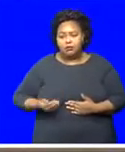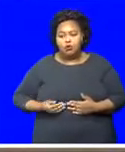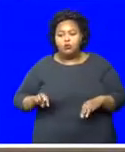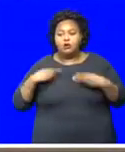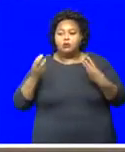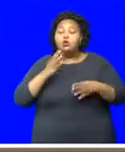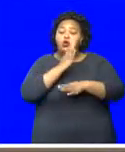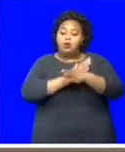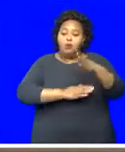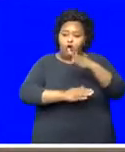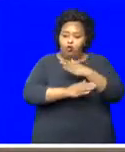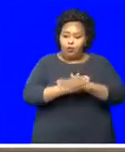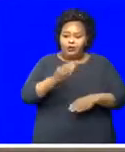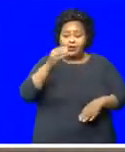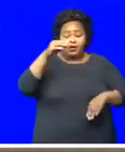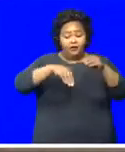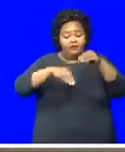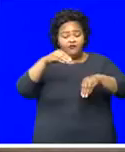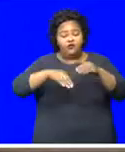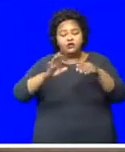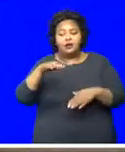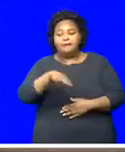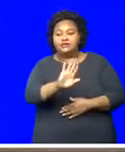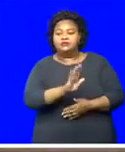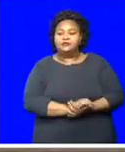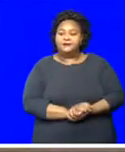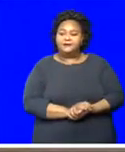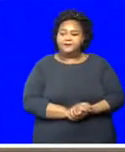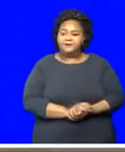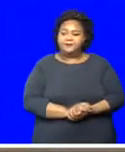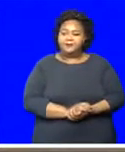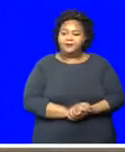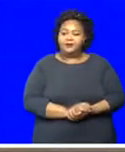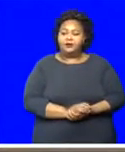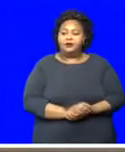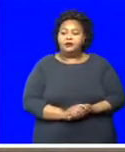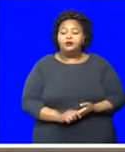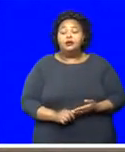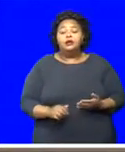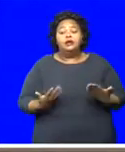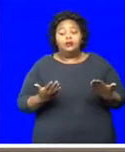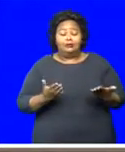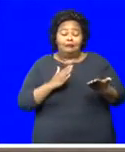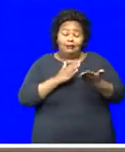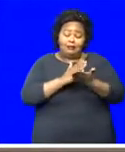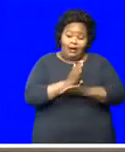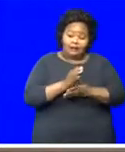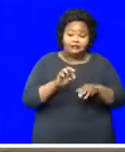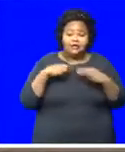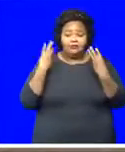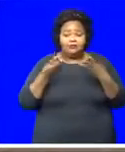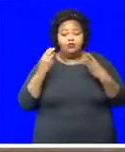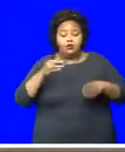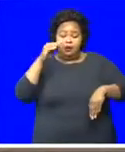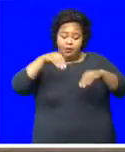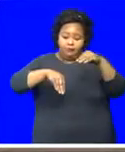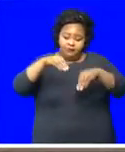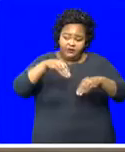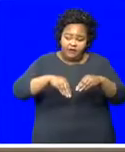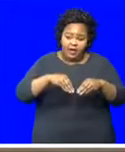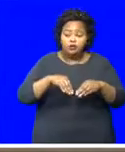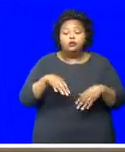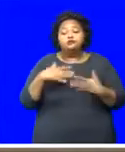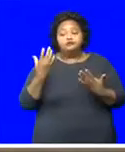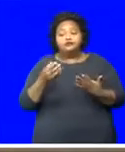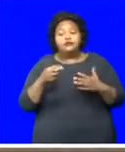the electorate the rights these are the rights of those that are voting labo laba registile nalaba